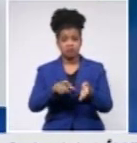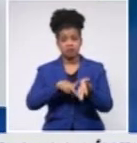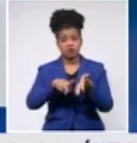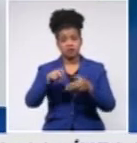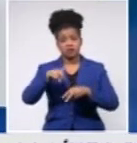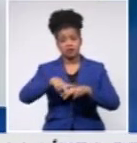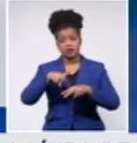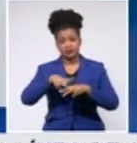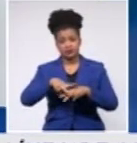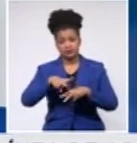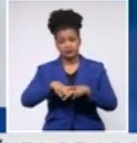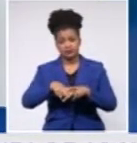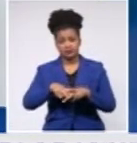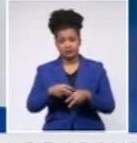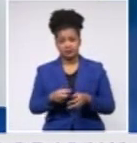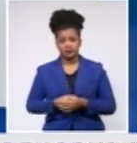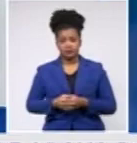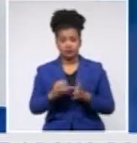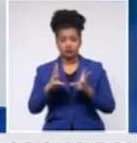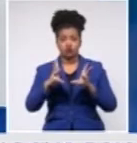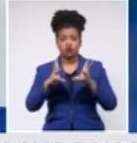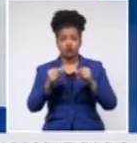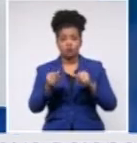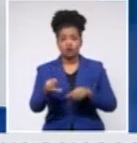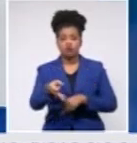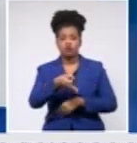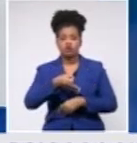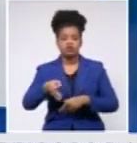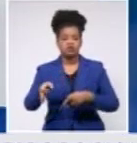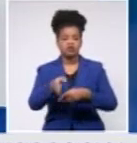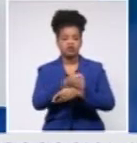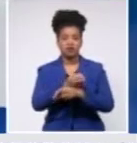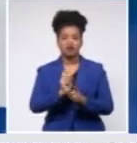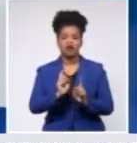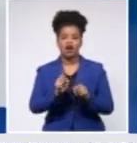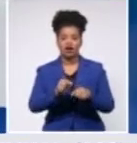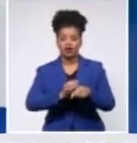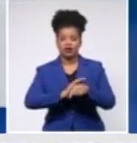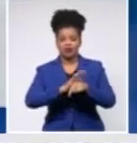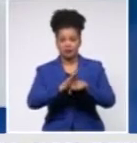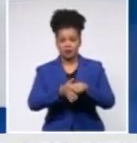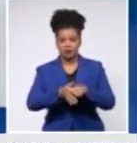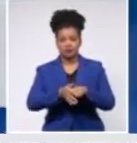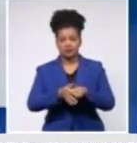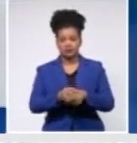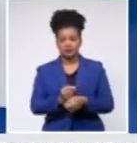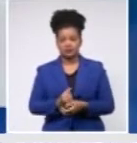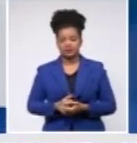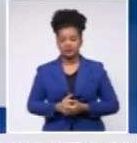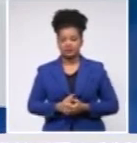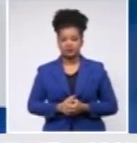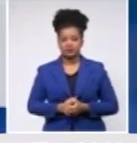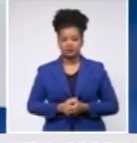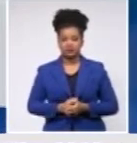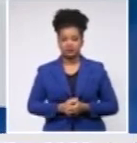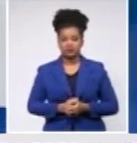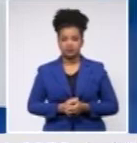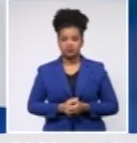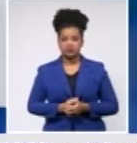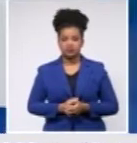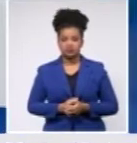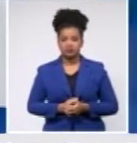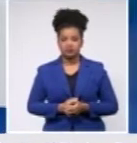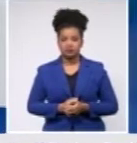Matanzas, Cárdenas, and Limonar, all with 1 case each. The 12 cases